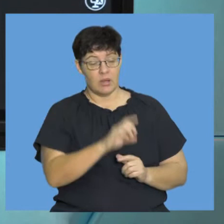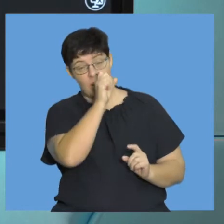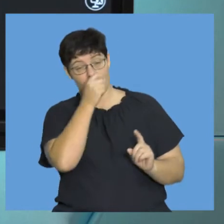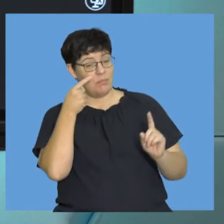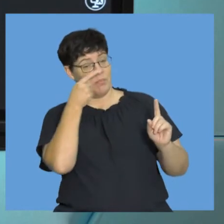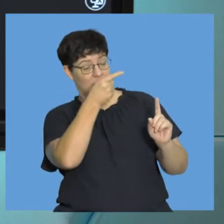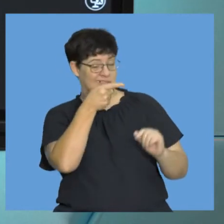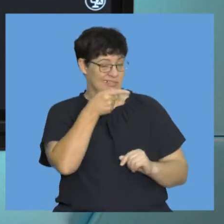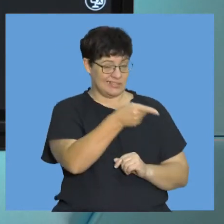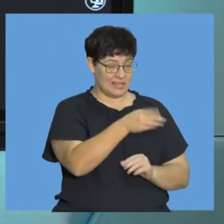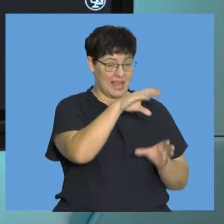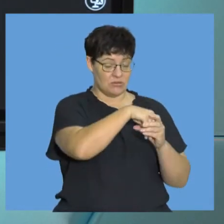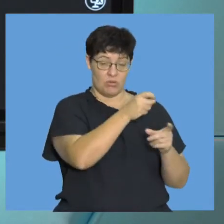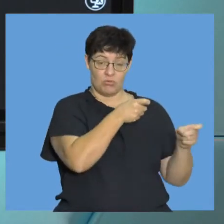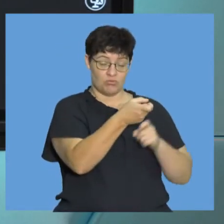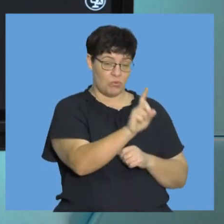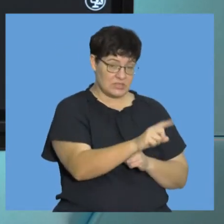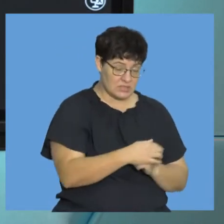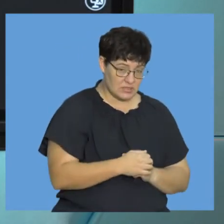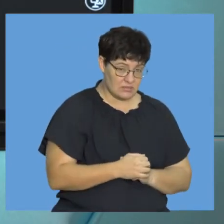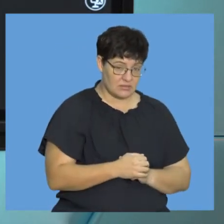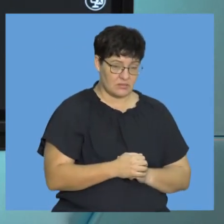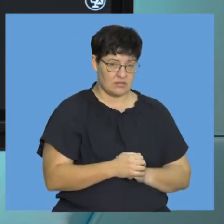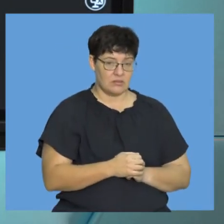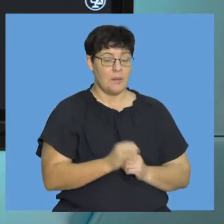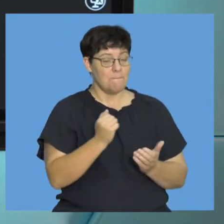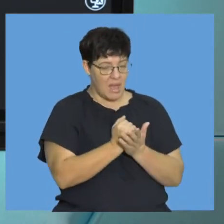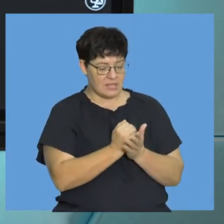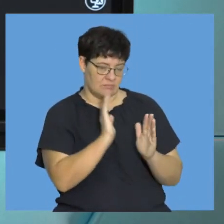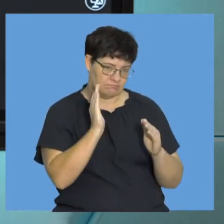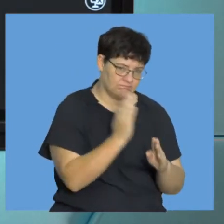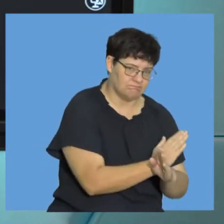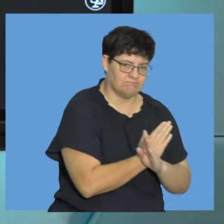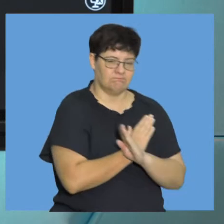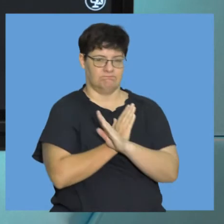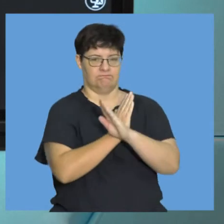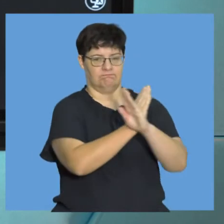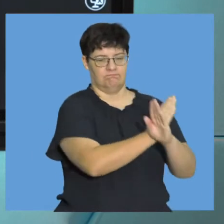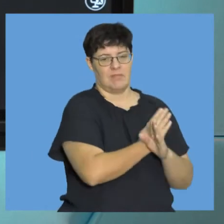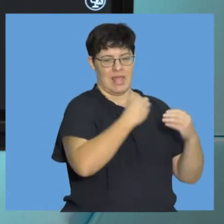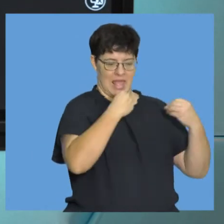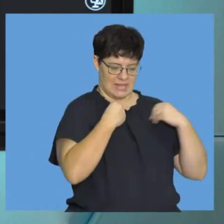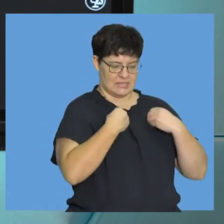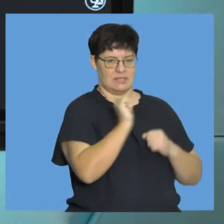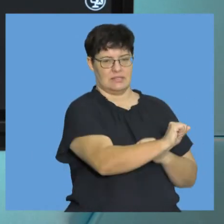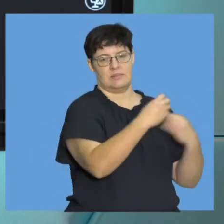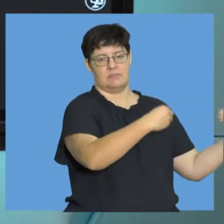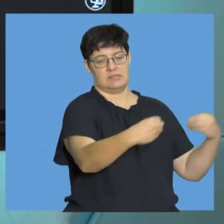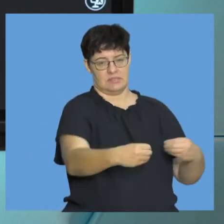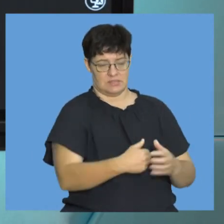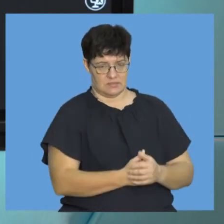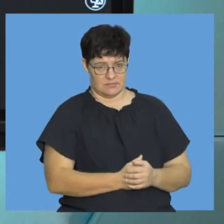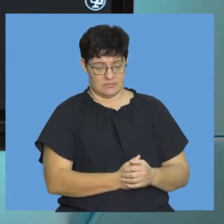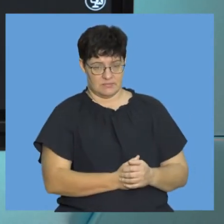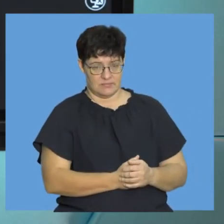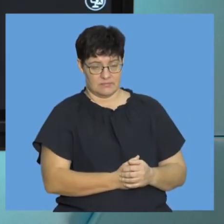The purpose of internal control is to safeguard the assets of a business.